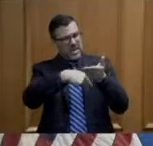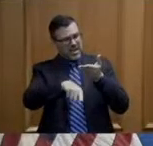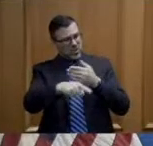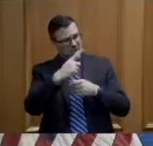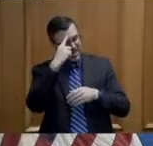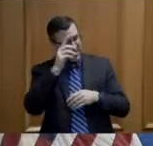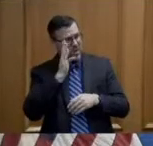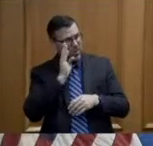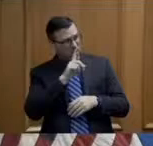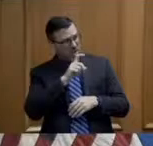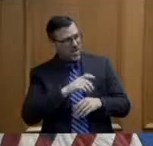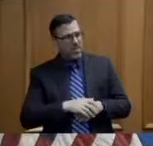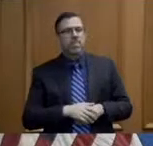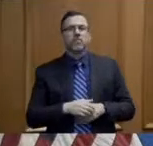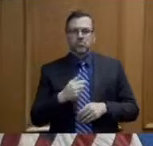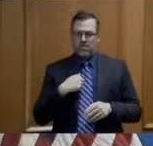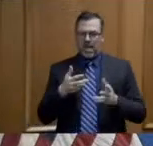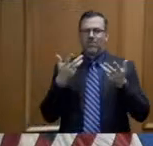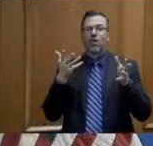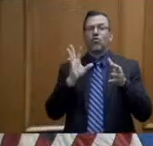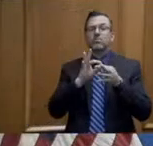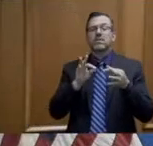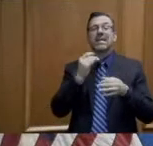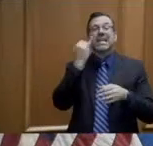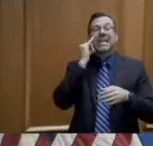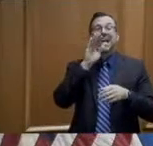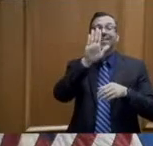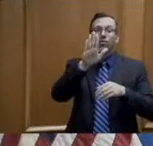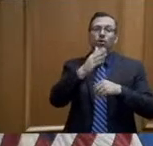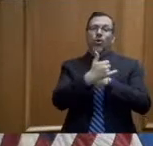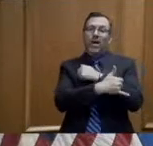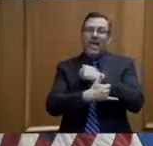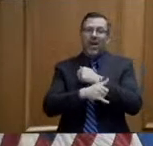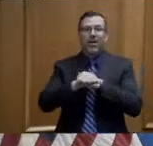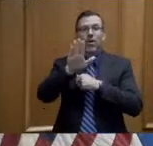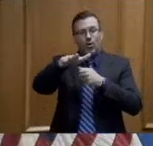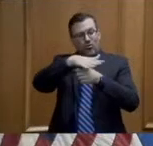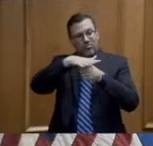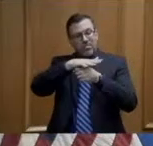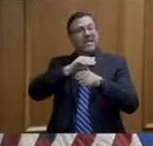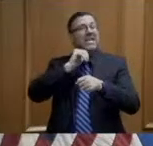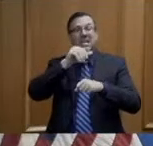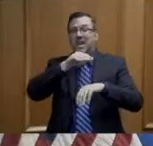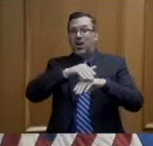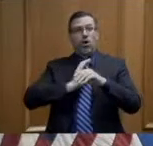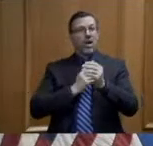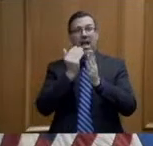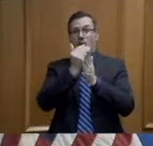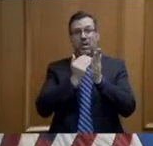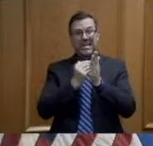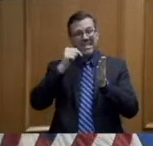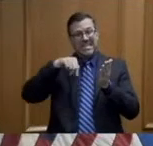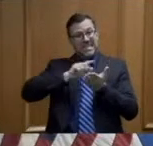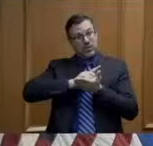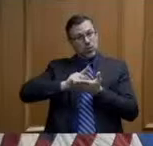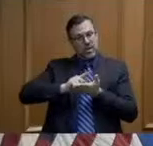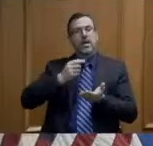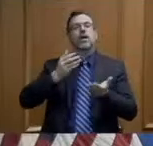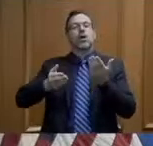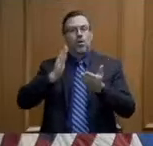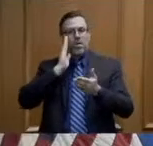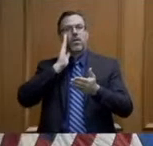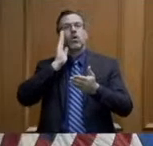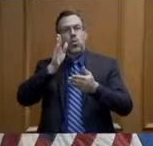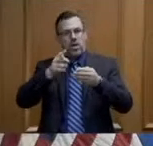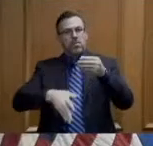earlier comments, if your county or local area is not on this week's list, it very likely will be on the next week or the